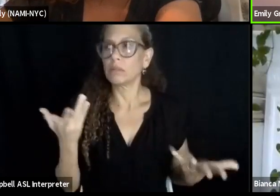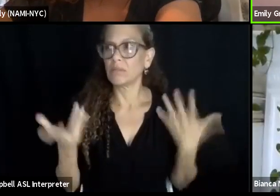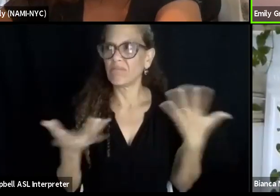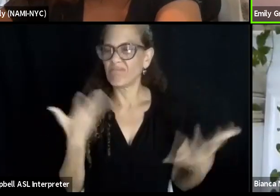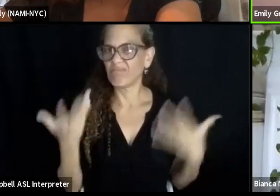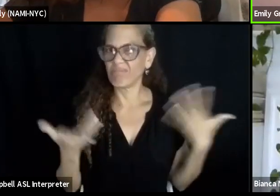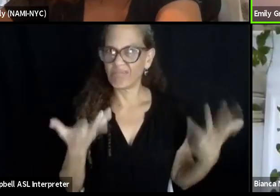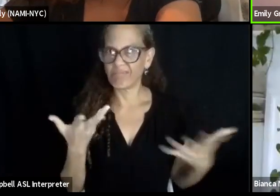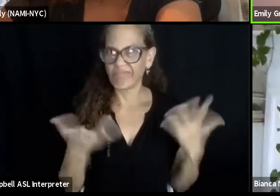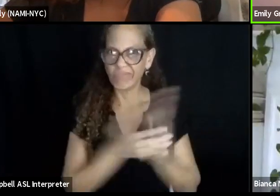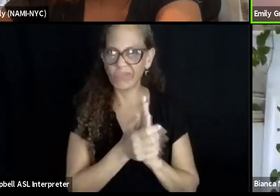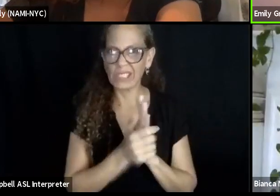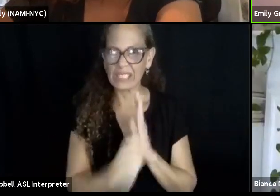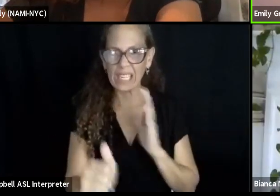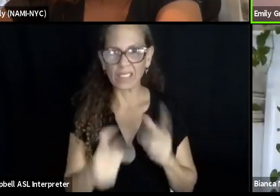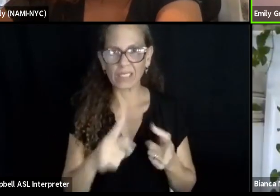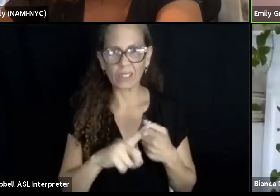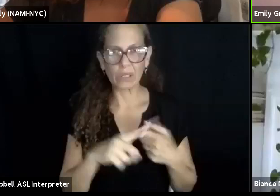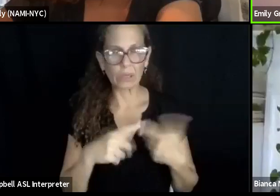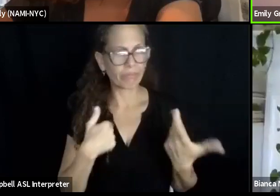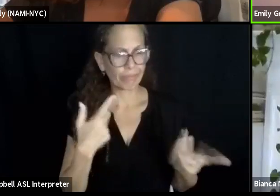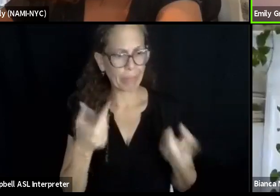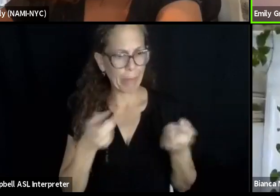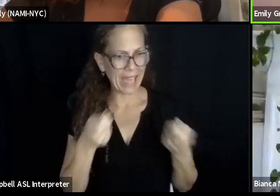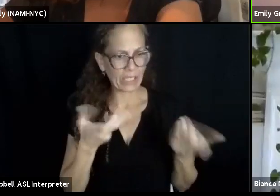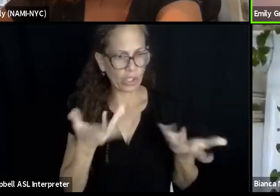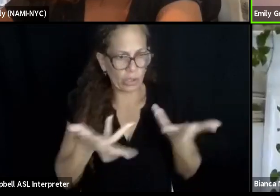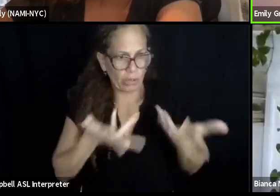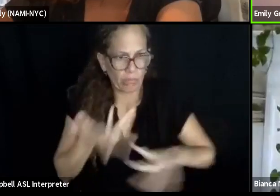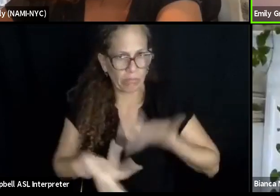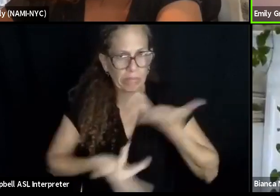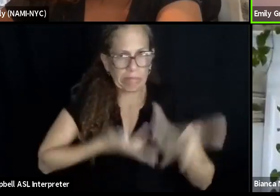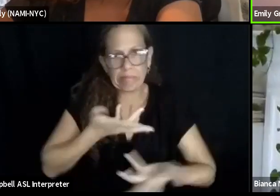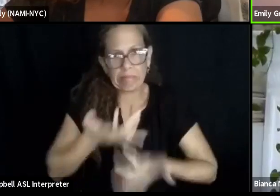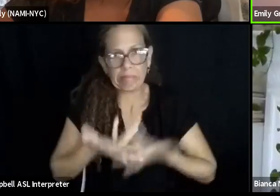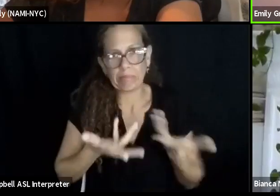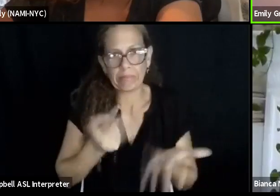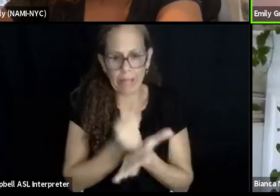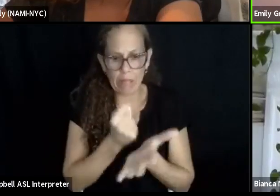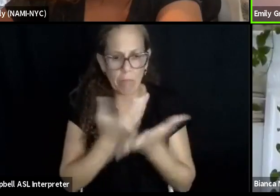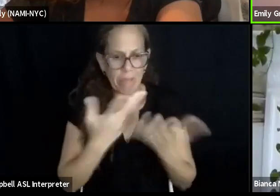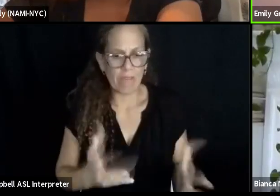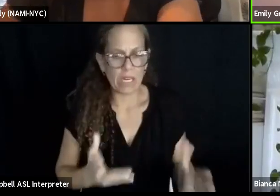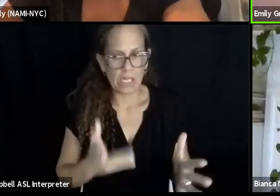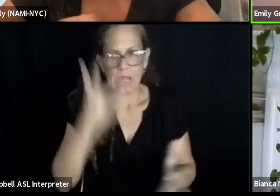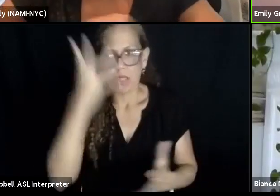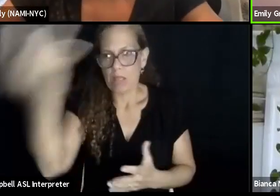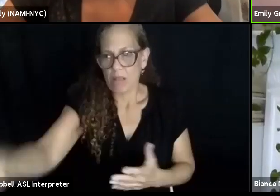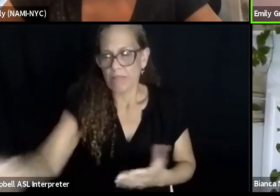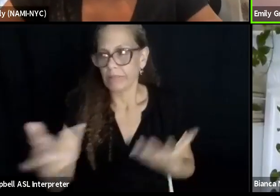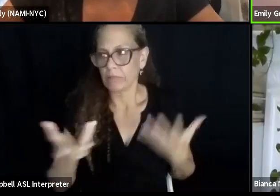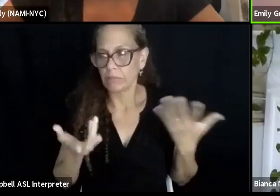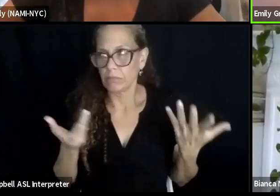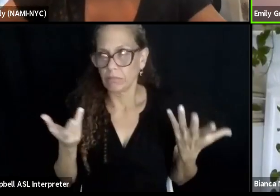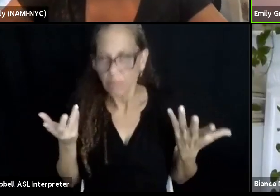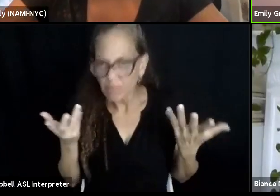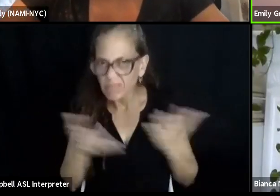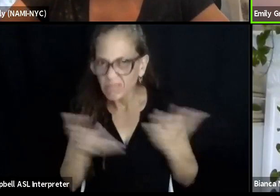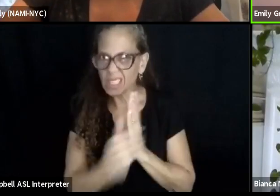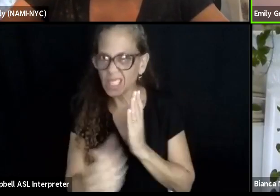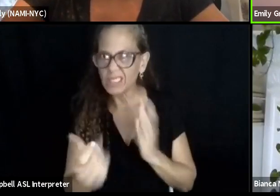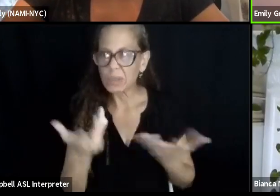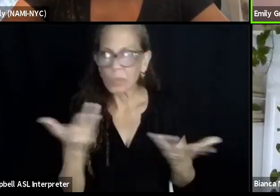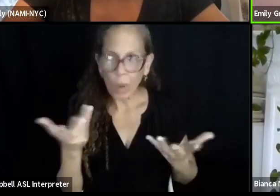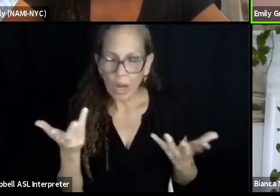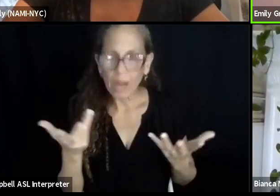skills to manage whatever came up after the therapy session. So what I loved about DBT is it